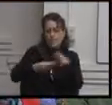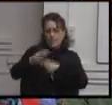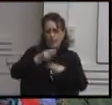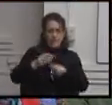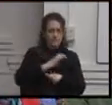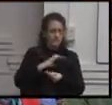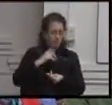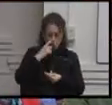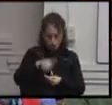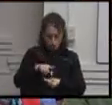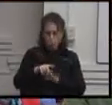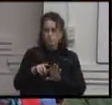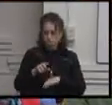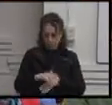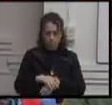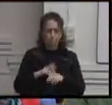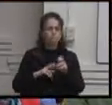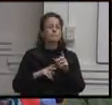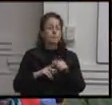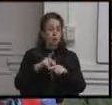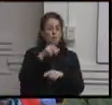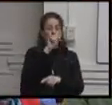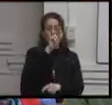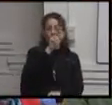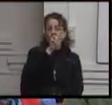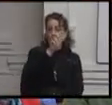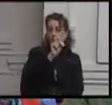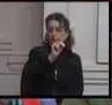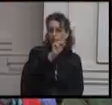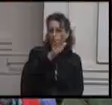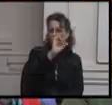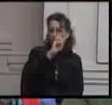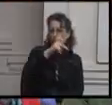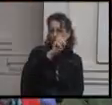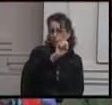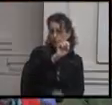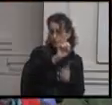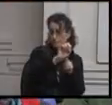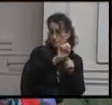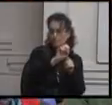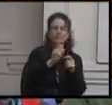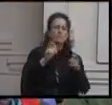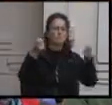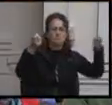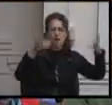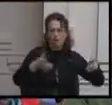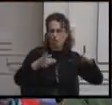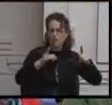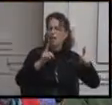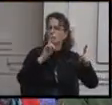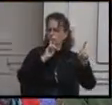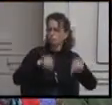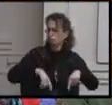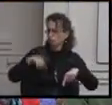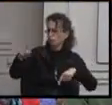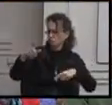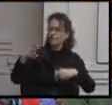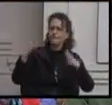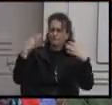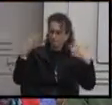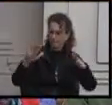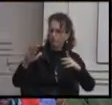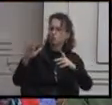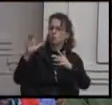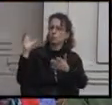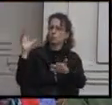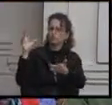the moderator, Lauren Crisp, told me I should consider myself reappointed. I'd served previously for 3 years. The